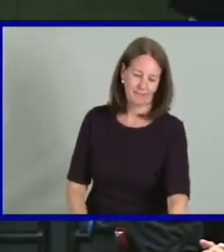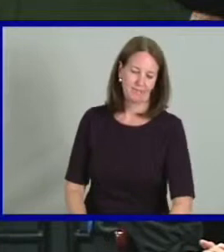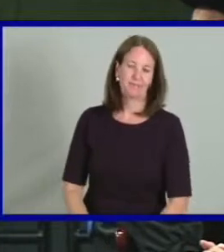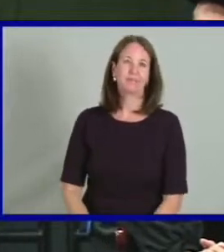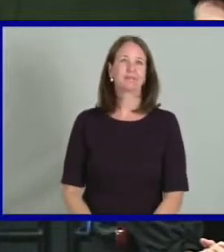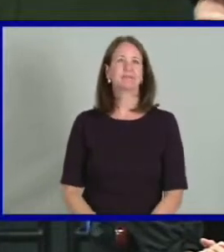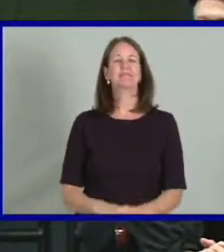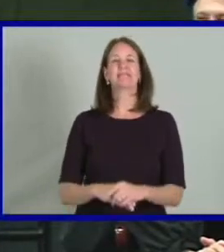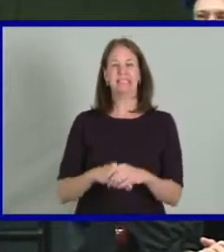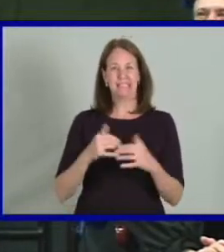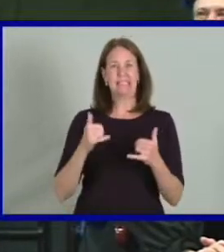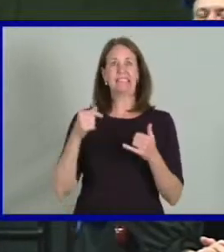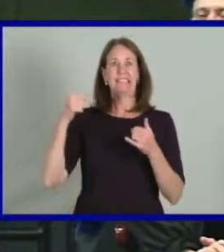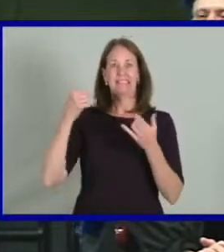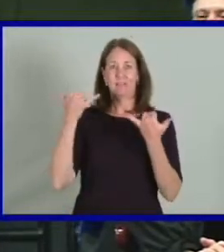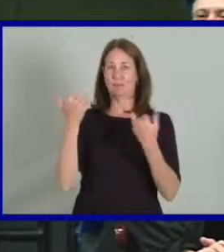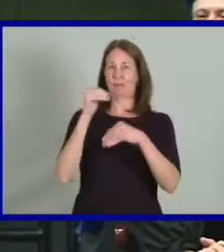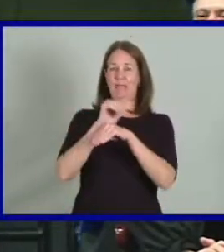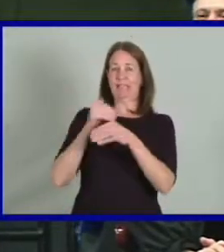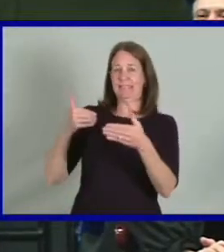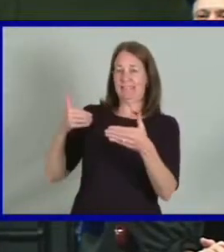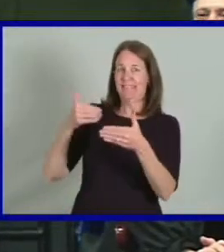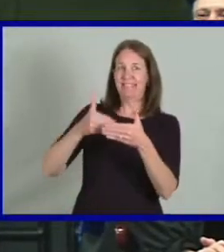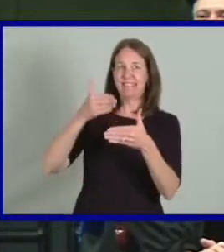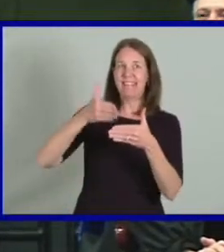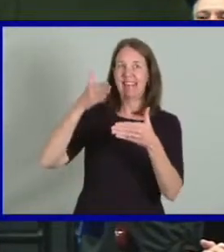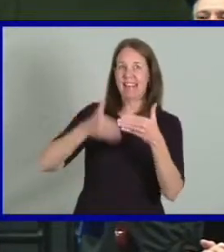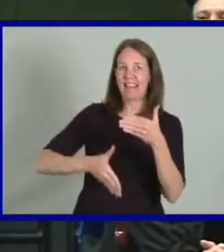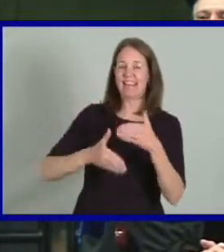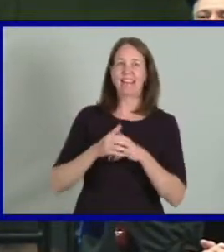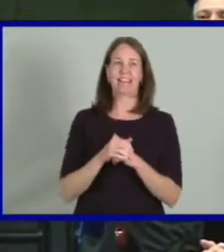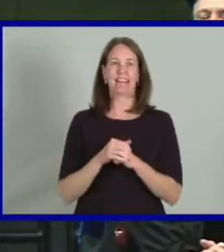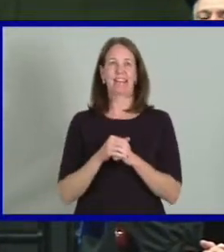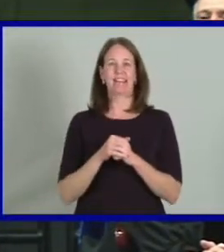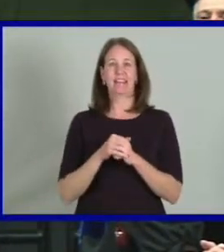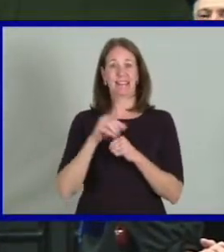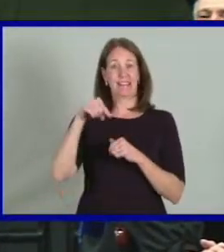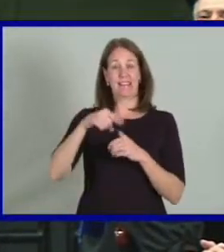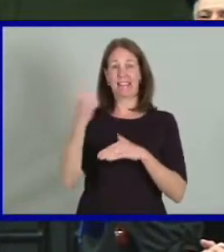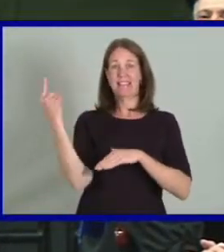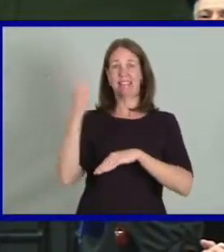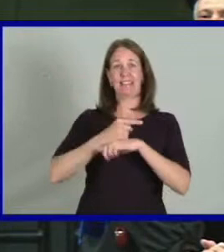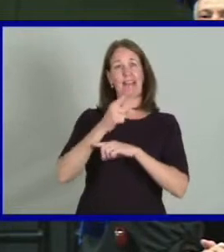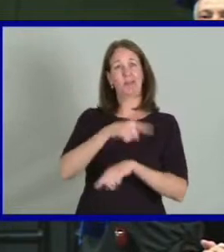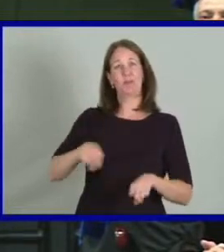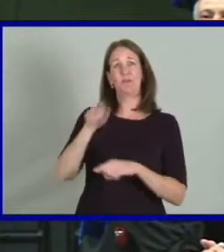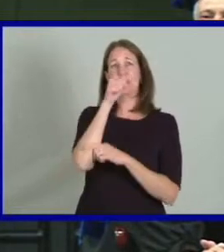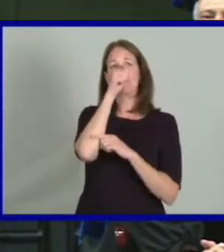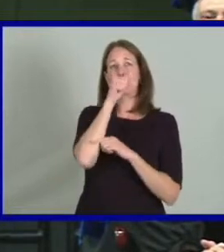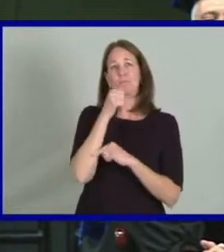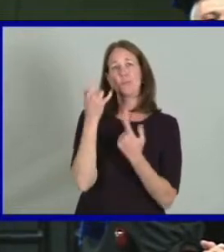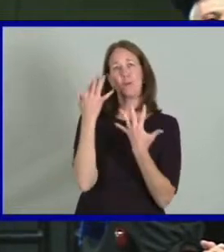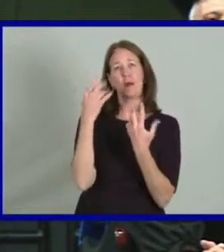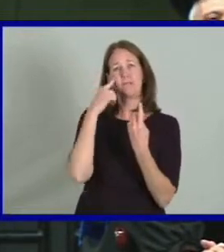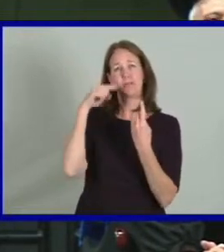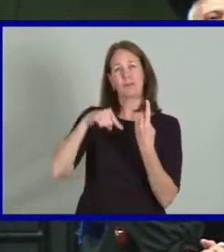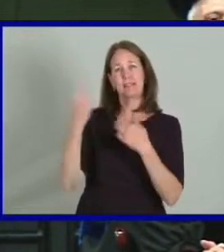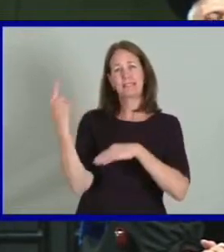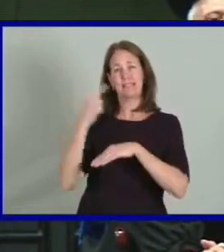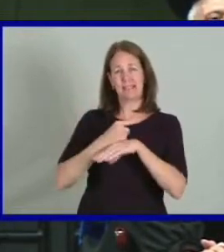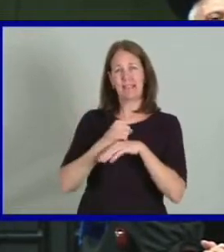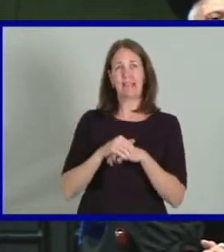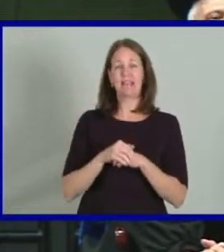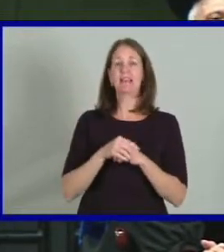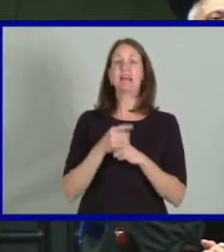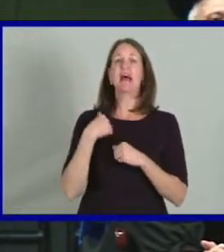As we draw near the end of this special commencement ceremony, a day you have waited for and indeed earned, you will rise